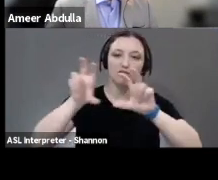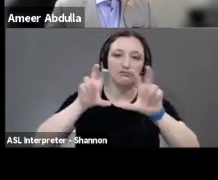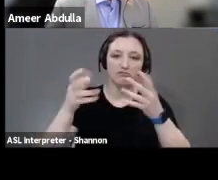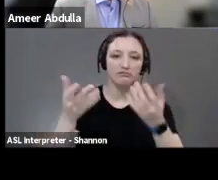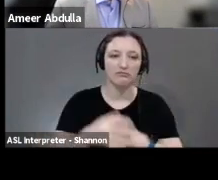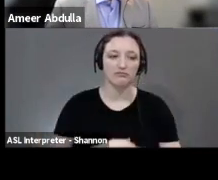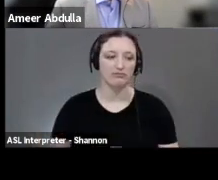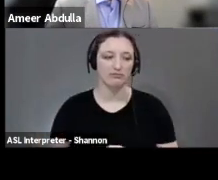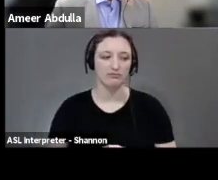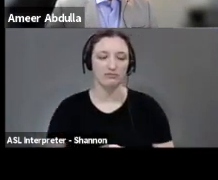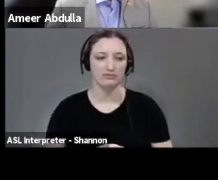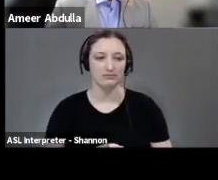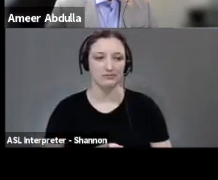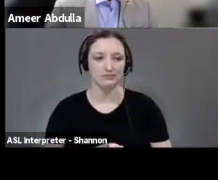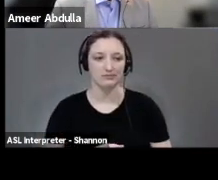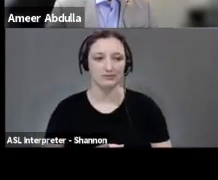All right.